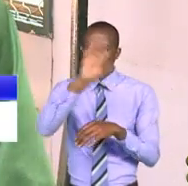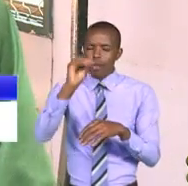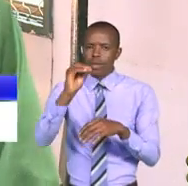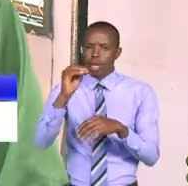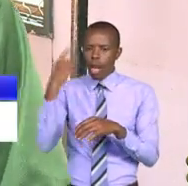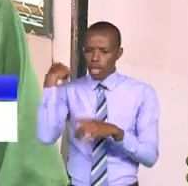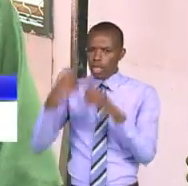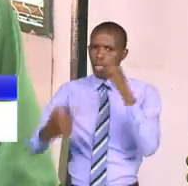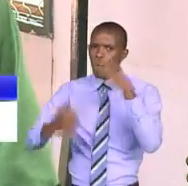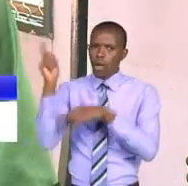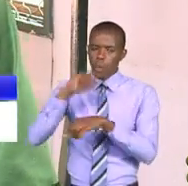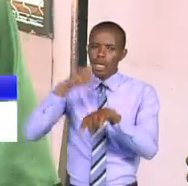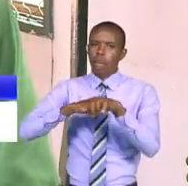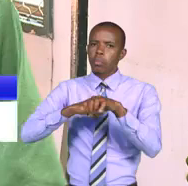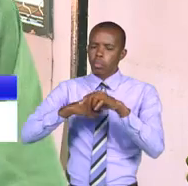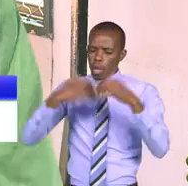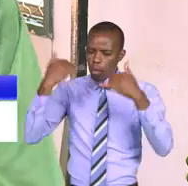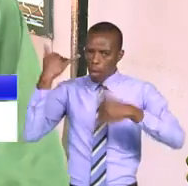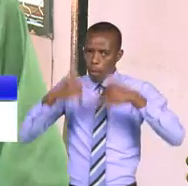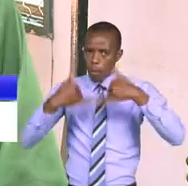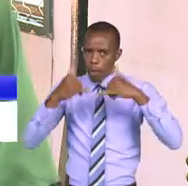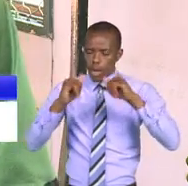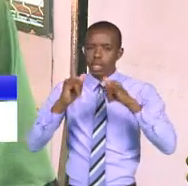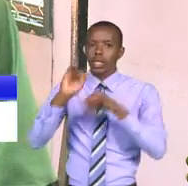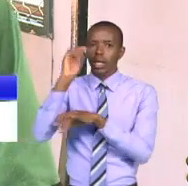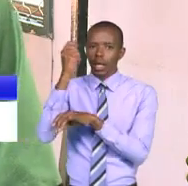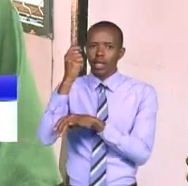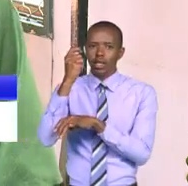was played in Kenya here. They are the champions.